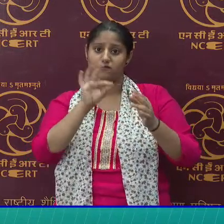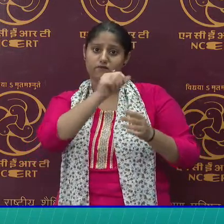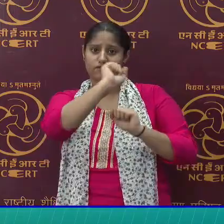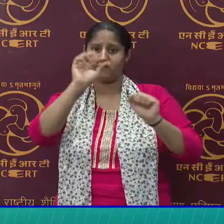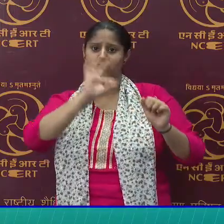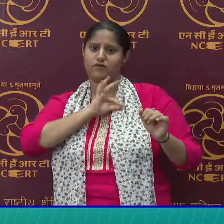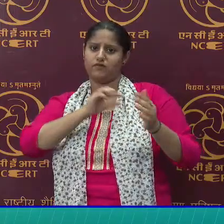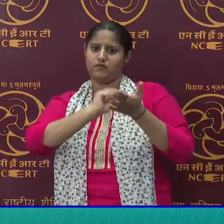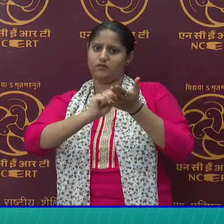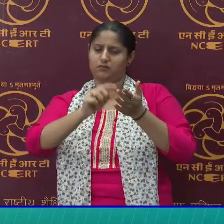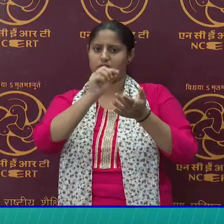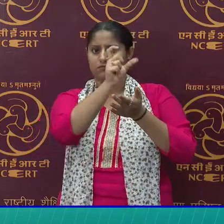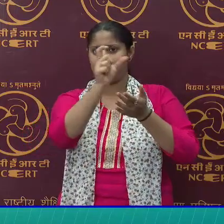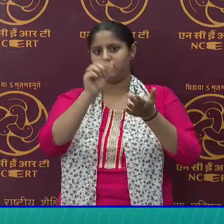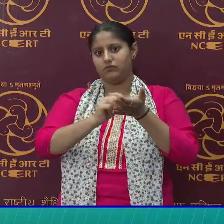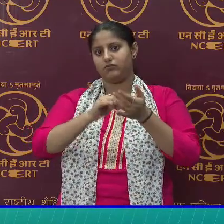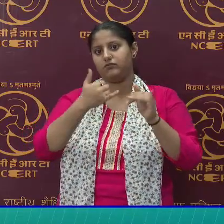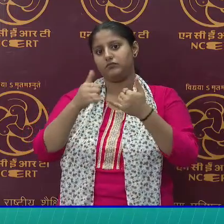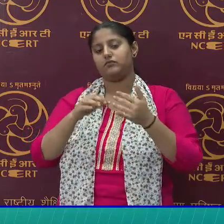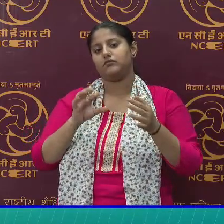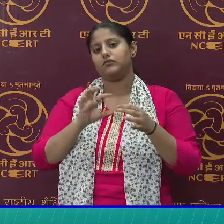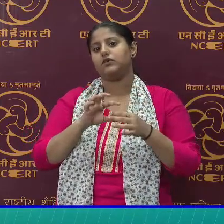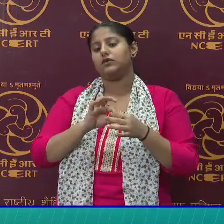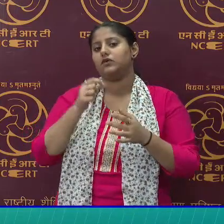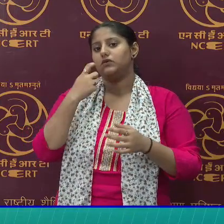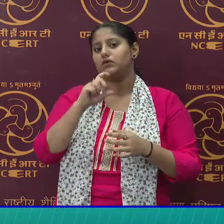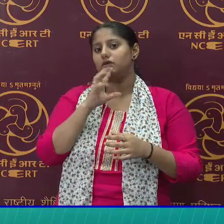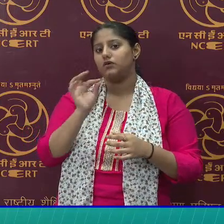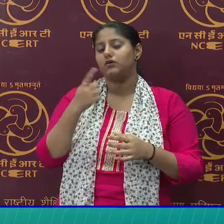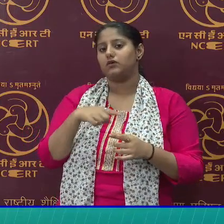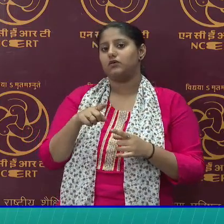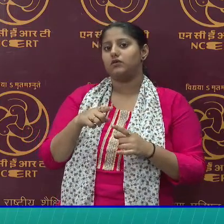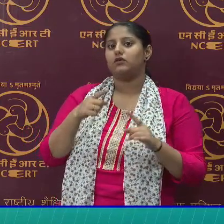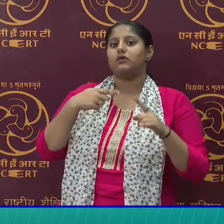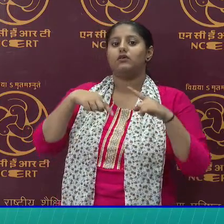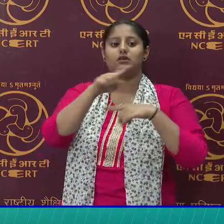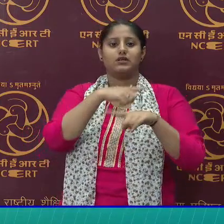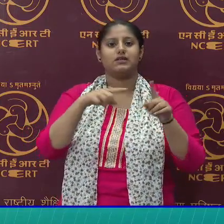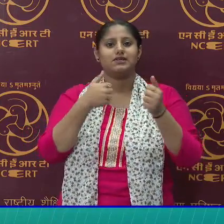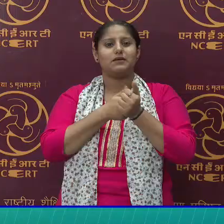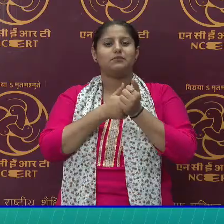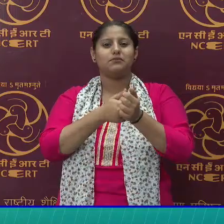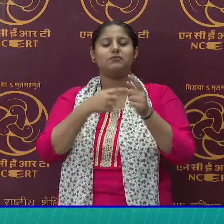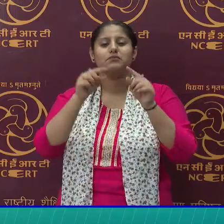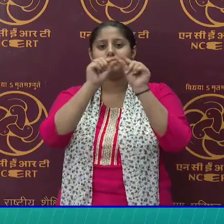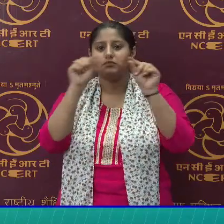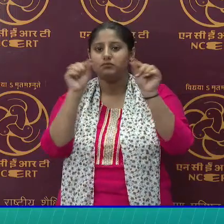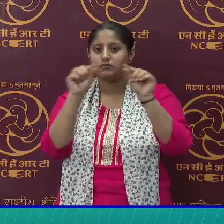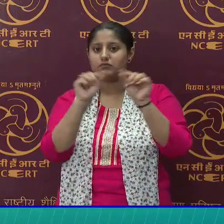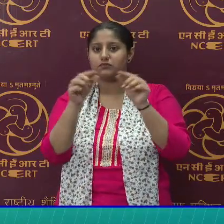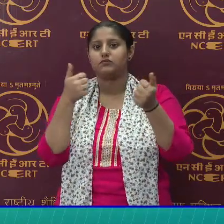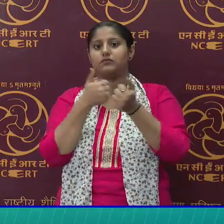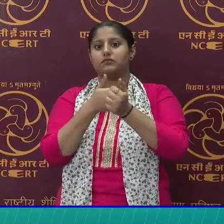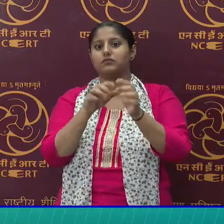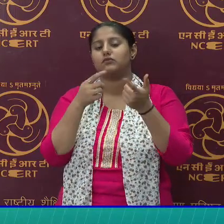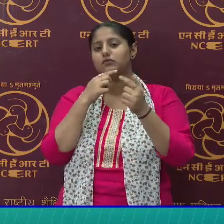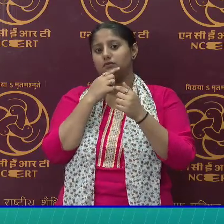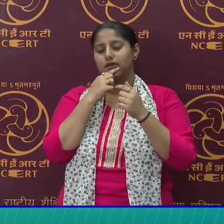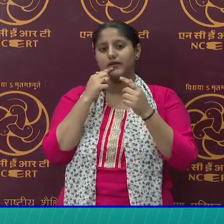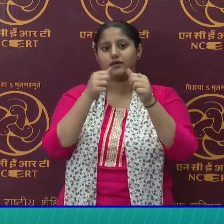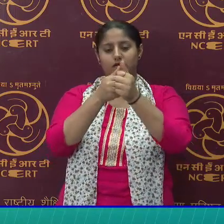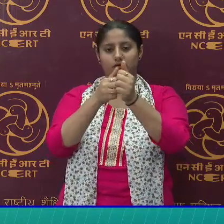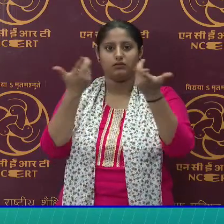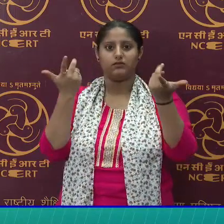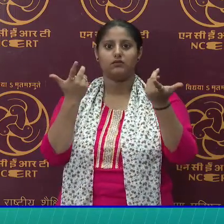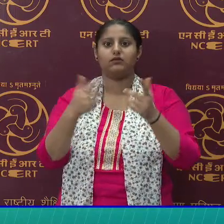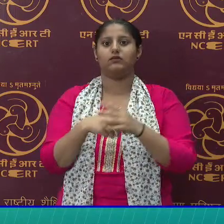so on. And this is also about ordering of the sentences in the exercises, comprehension, if they are able